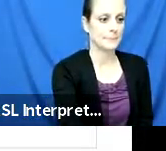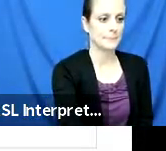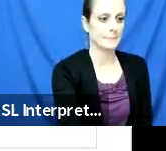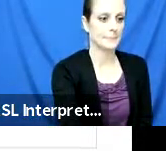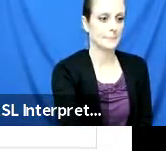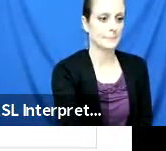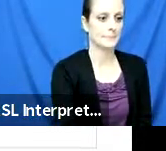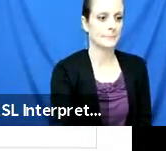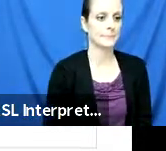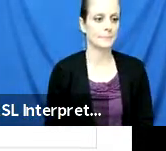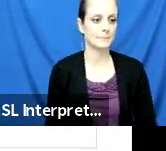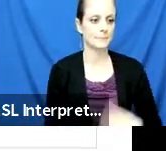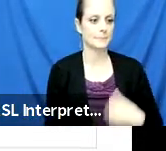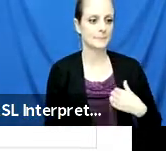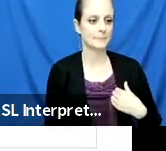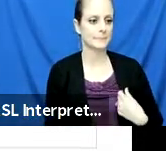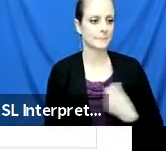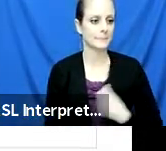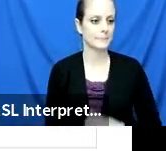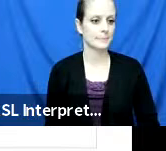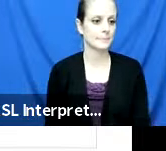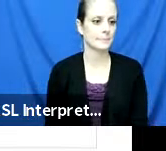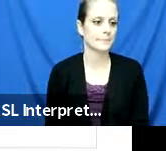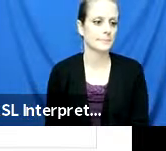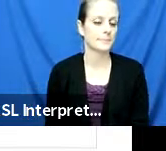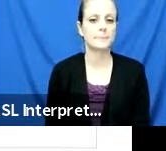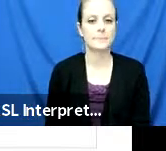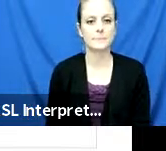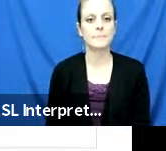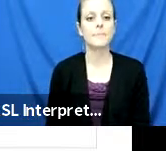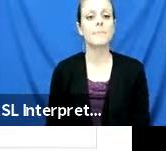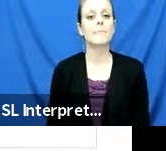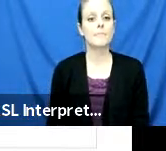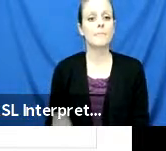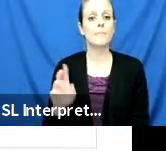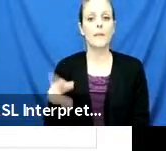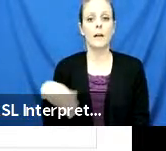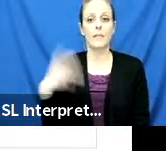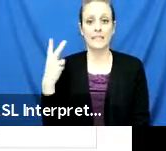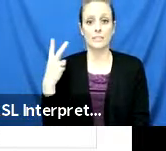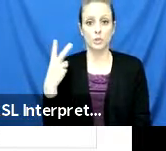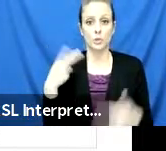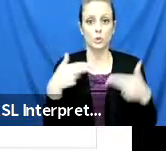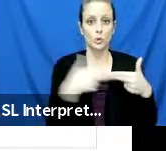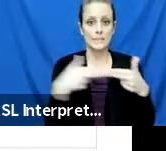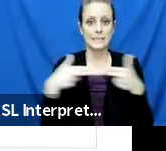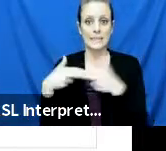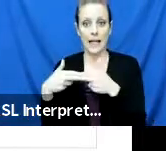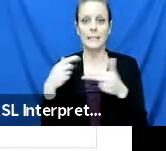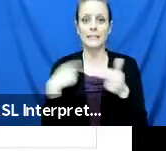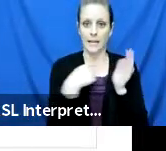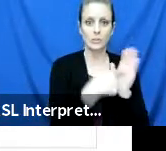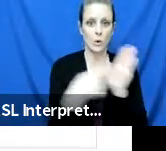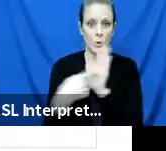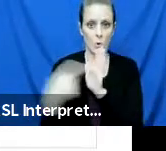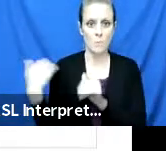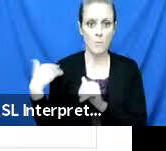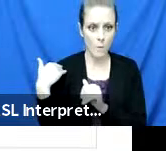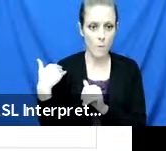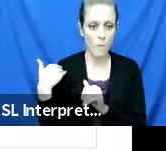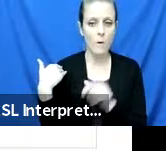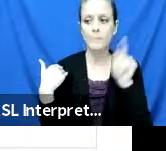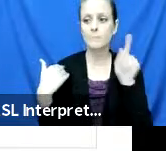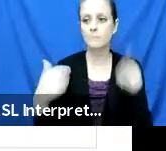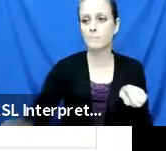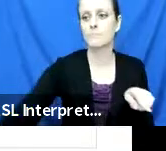I also shared with the group these 2 slides, and here, and this is just a reminder of some of the things